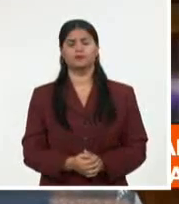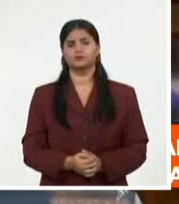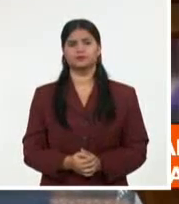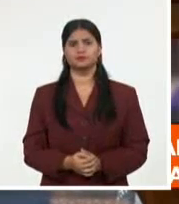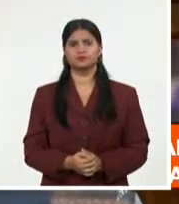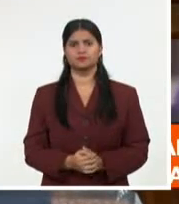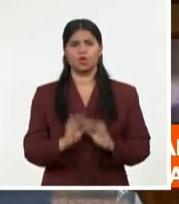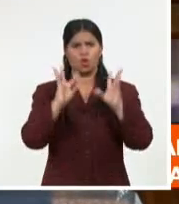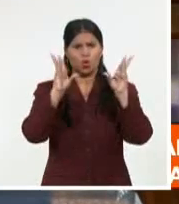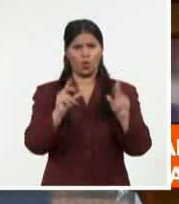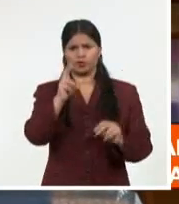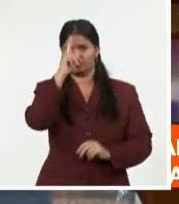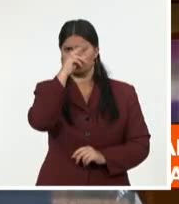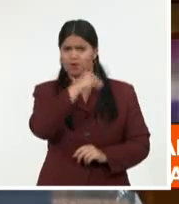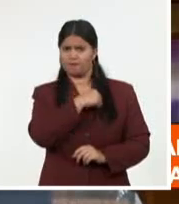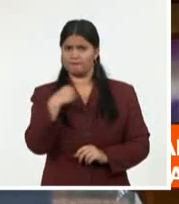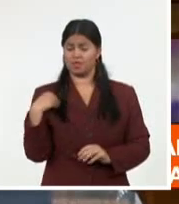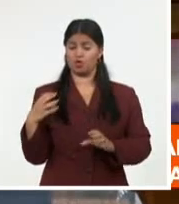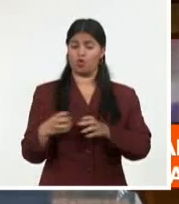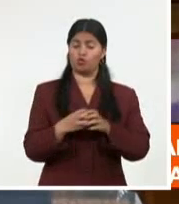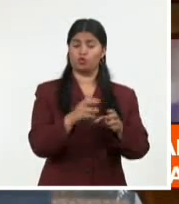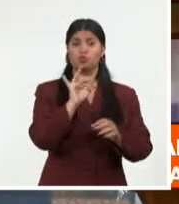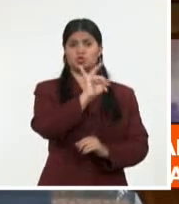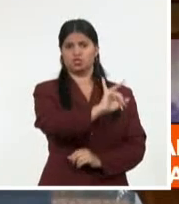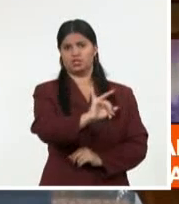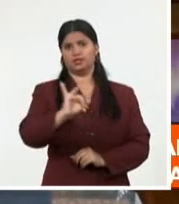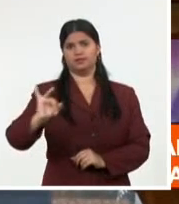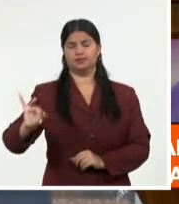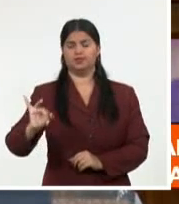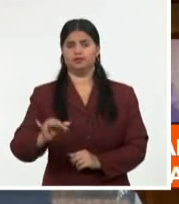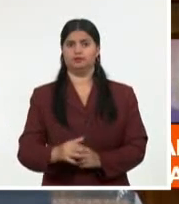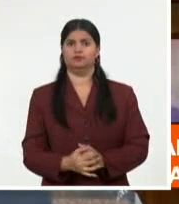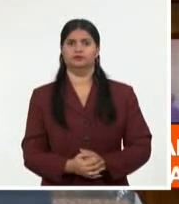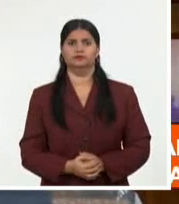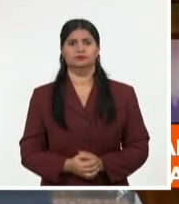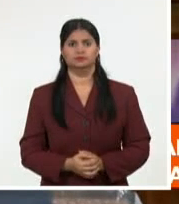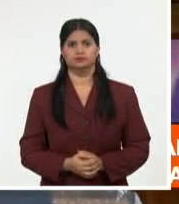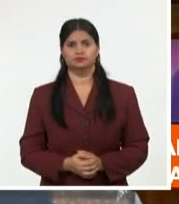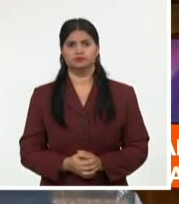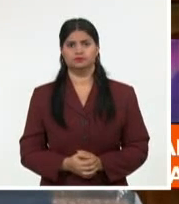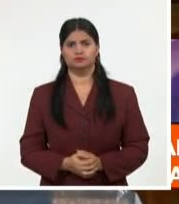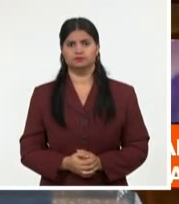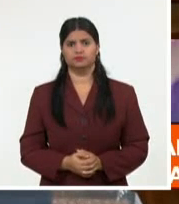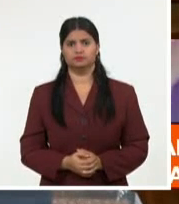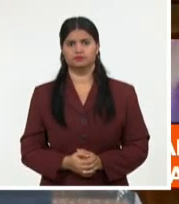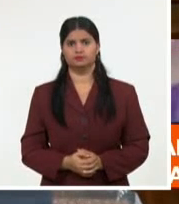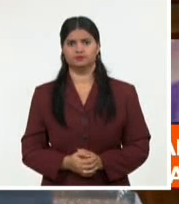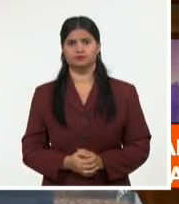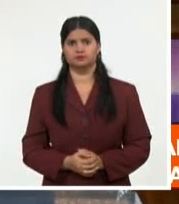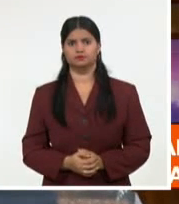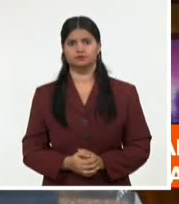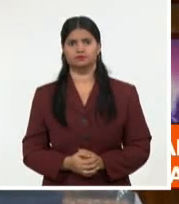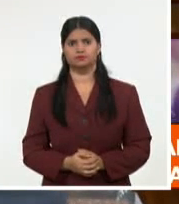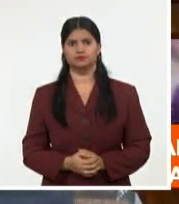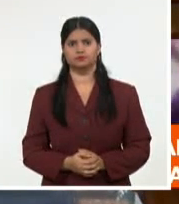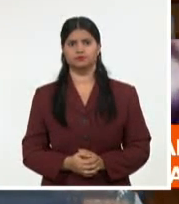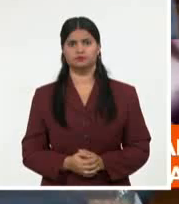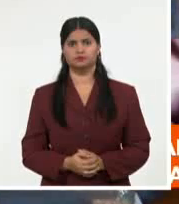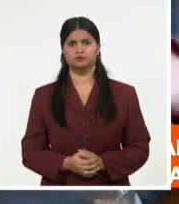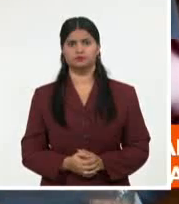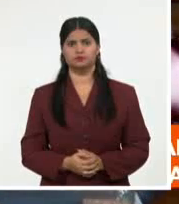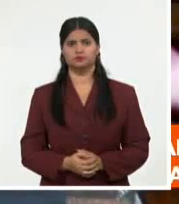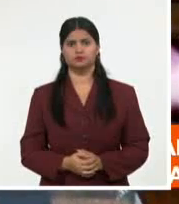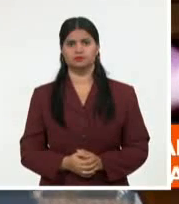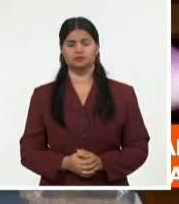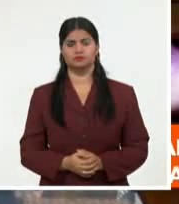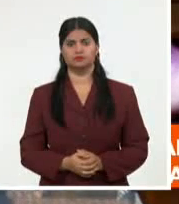Cuban healthcare workers are deployed and nearly 1 dozen is preparing to join them in